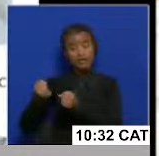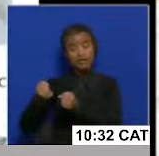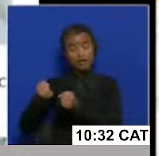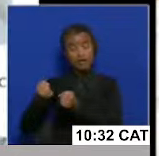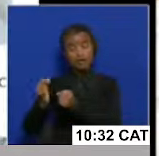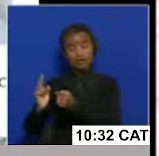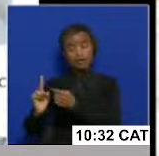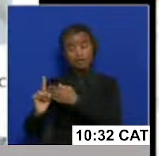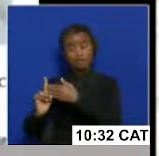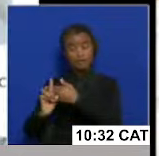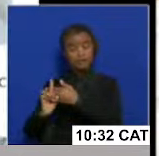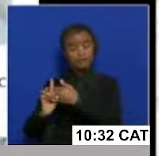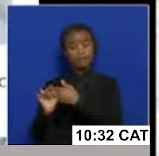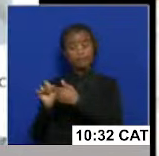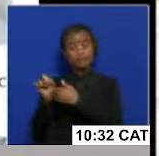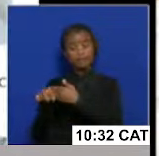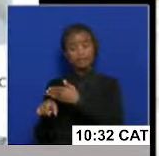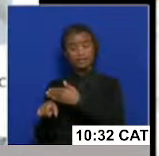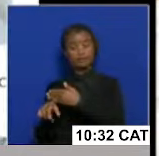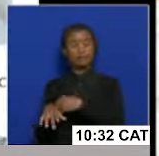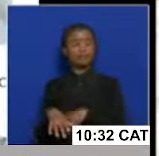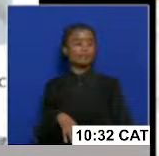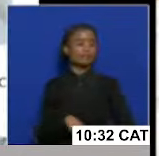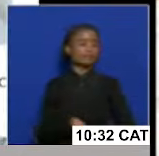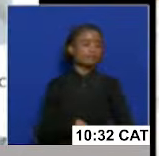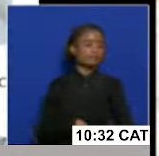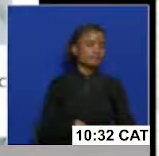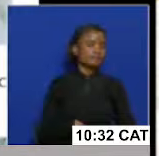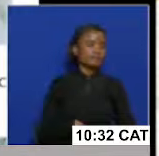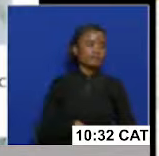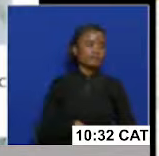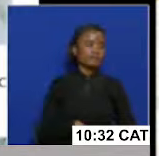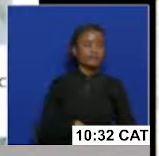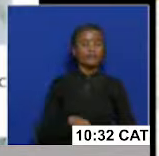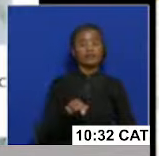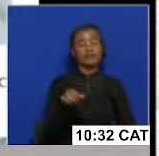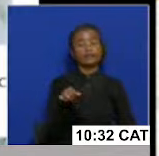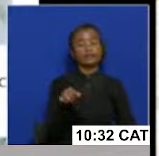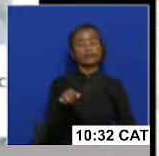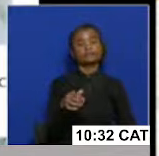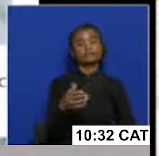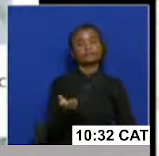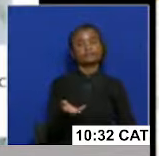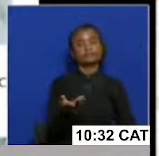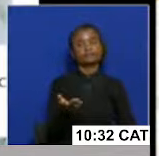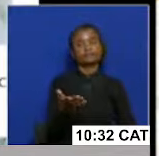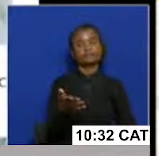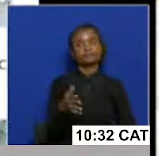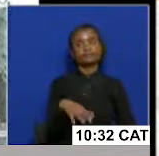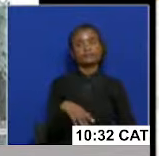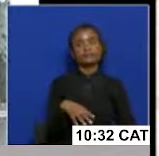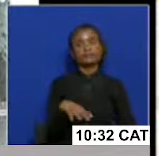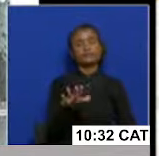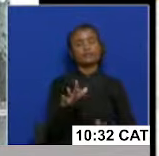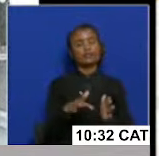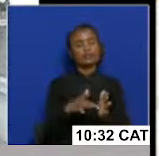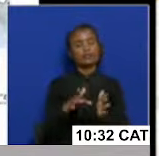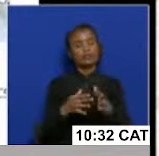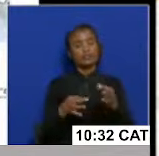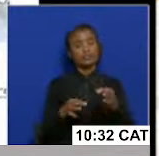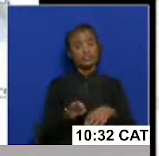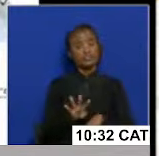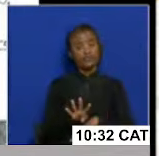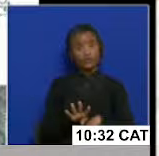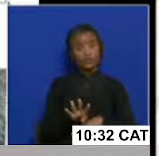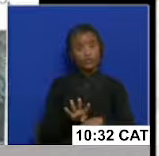So, Yeah, it seems when you go further, look at page 4, for example, and